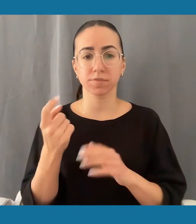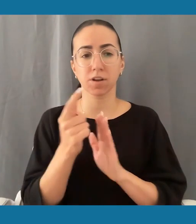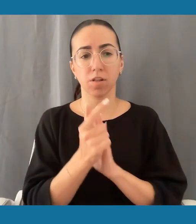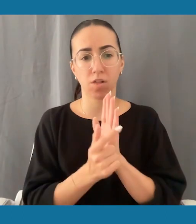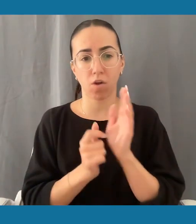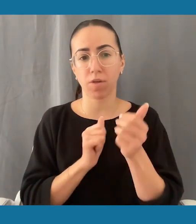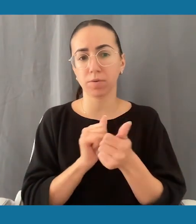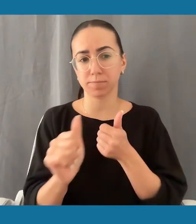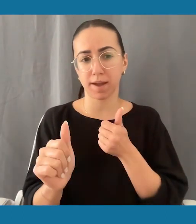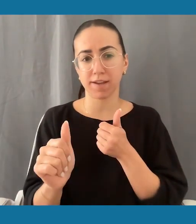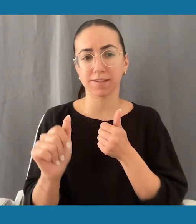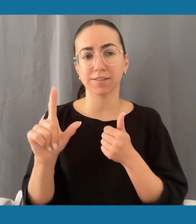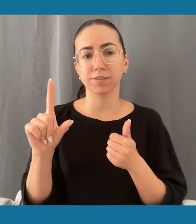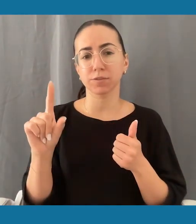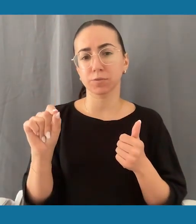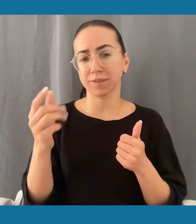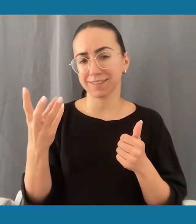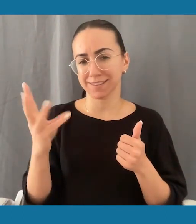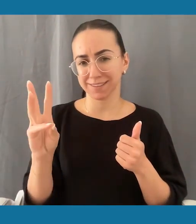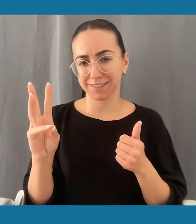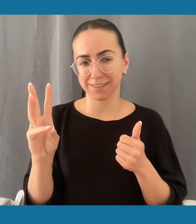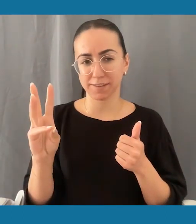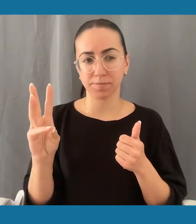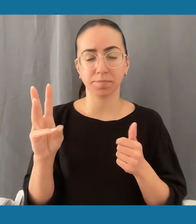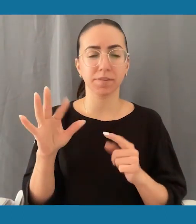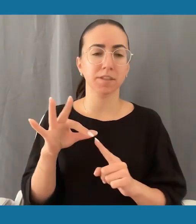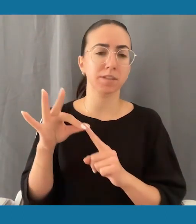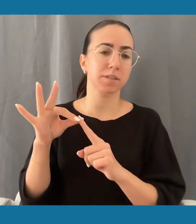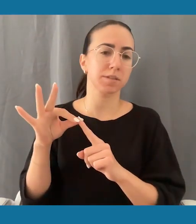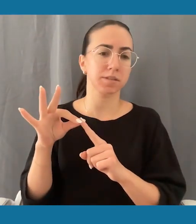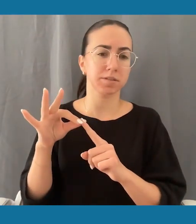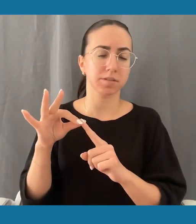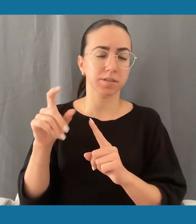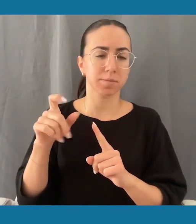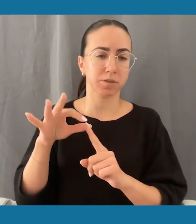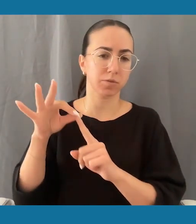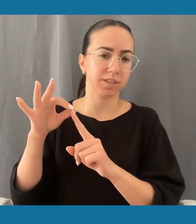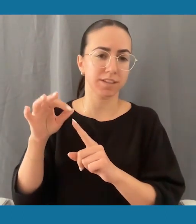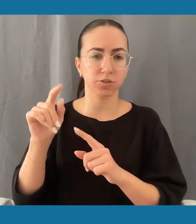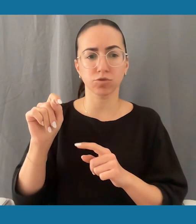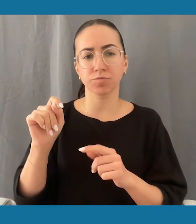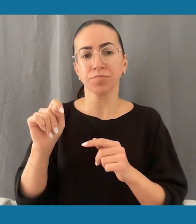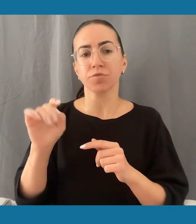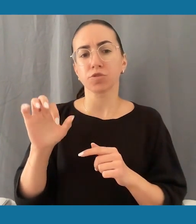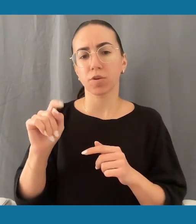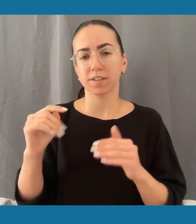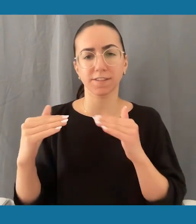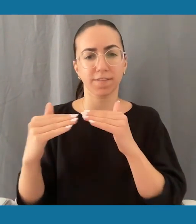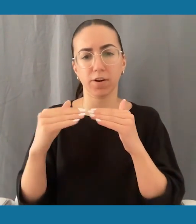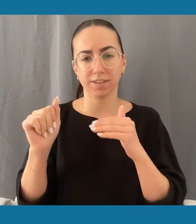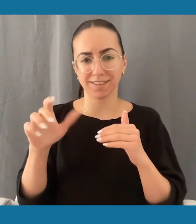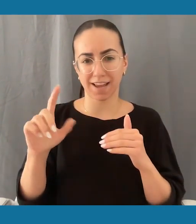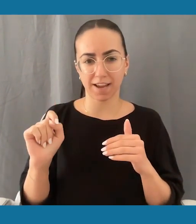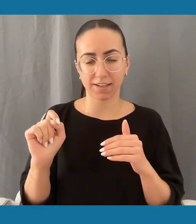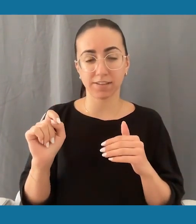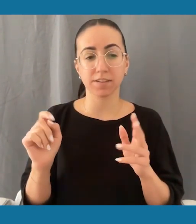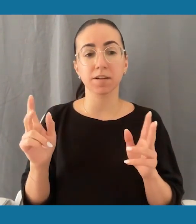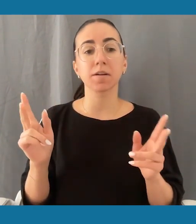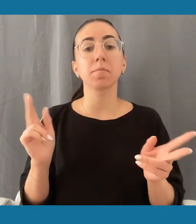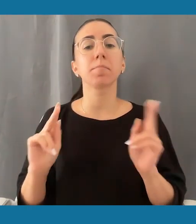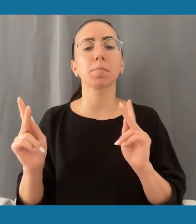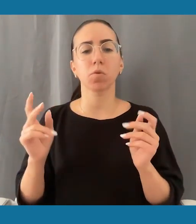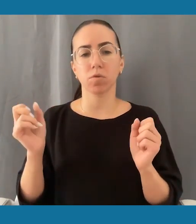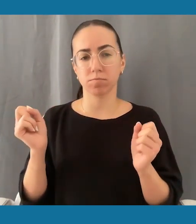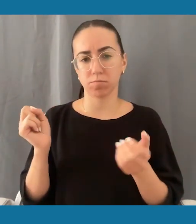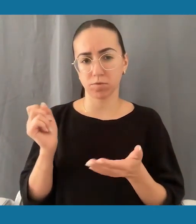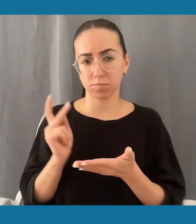passed in 2016, the Special Needs Trust Fairness Act, individuals were then permitted to